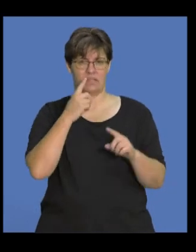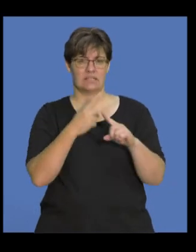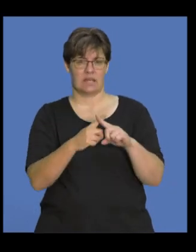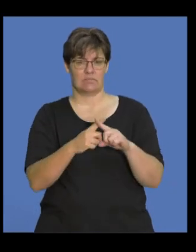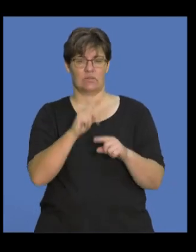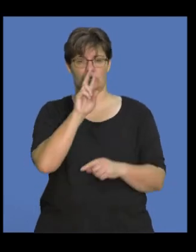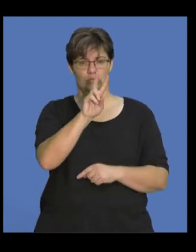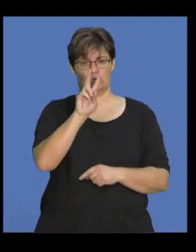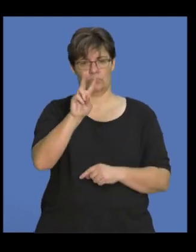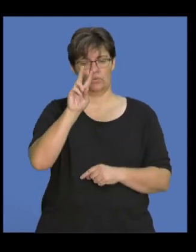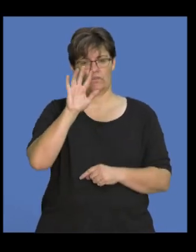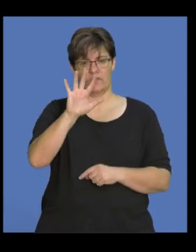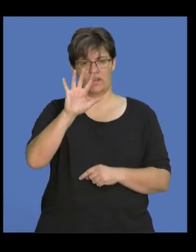the